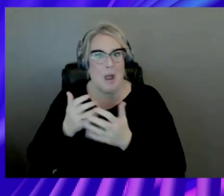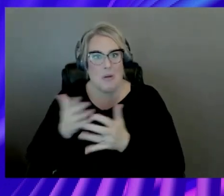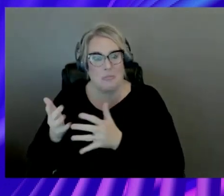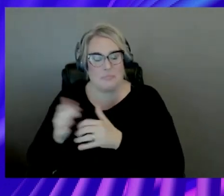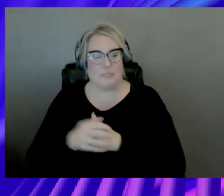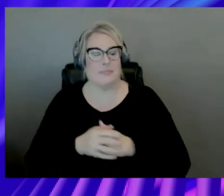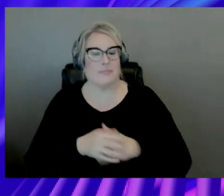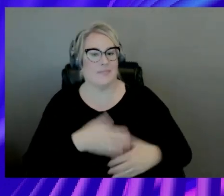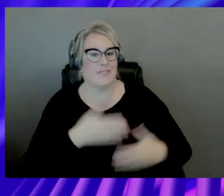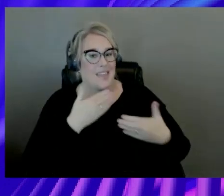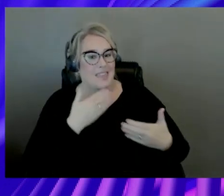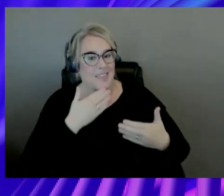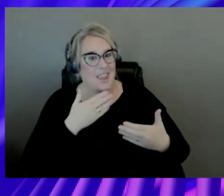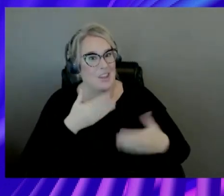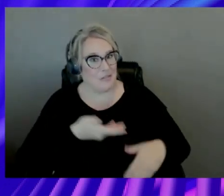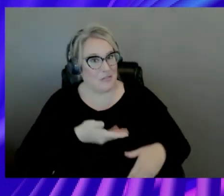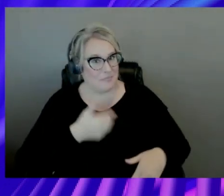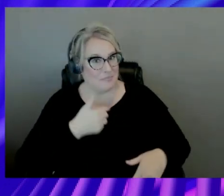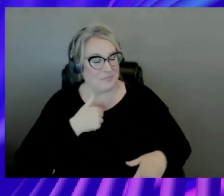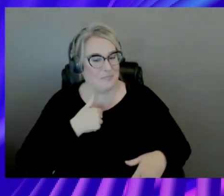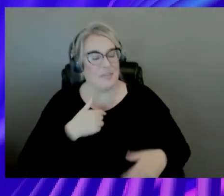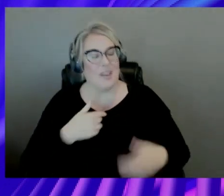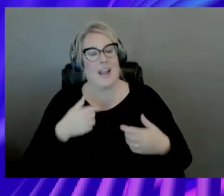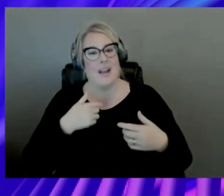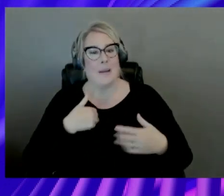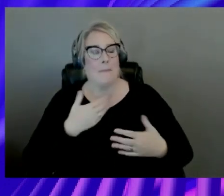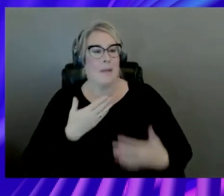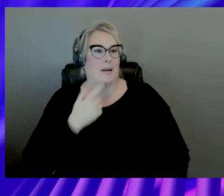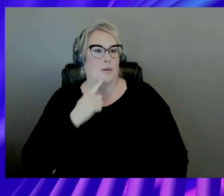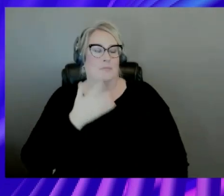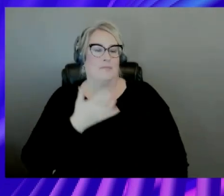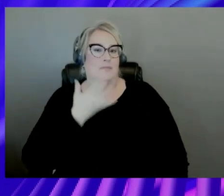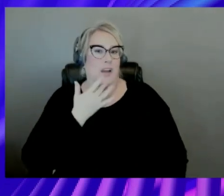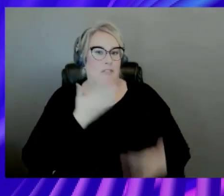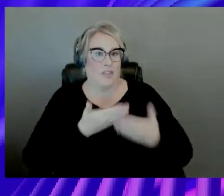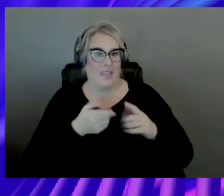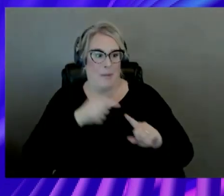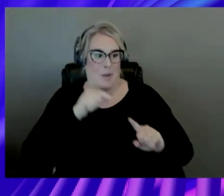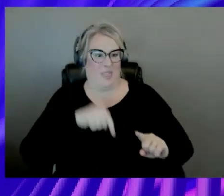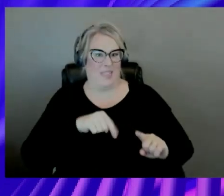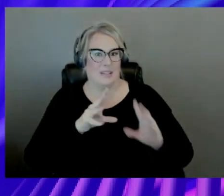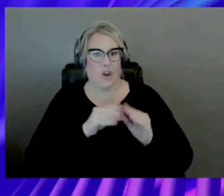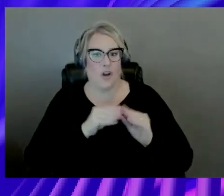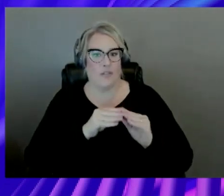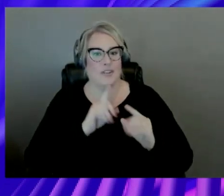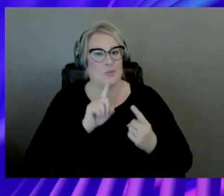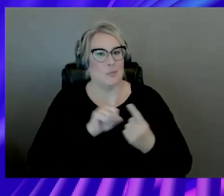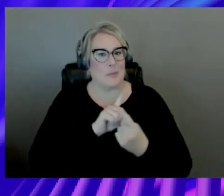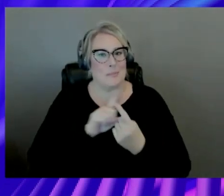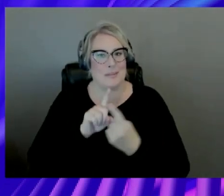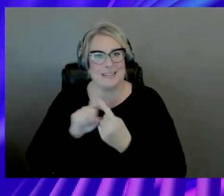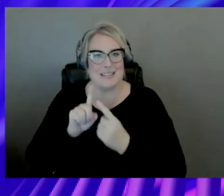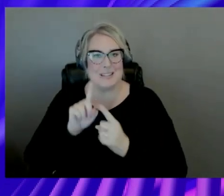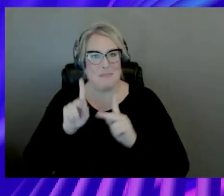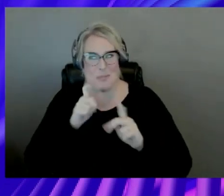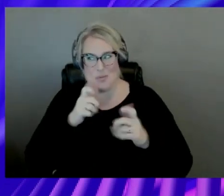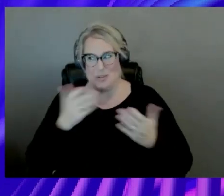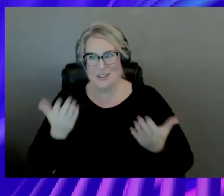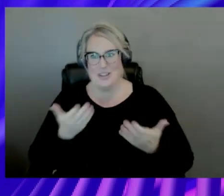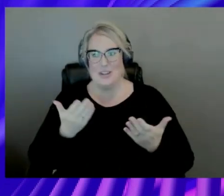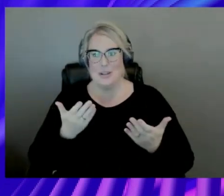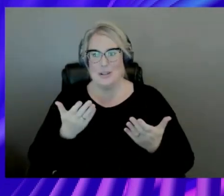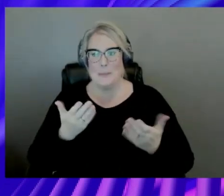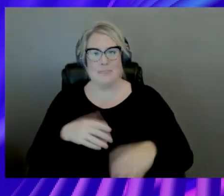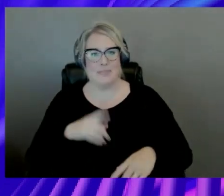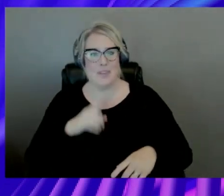having me. You know, one of my favorite things about this conference is just meeting everyone that's here. Yeah. As you said, the energy is